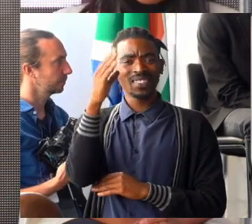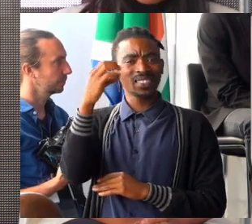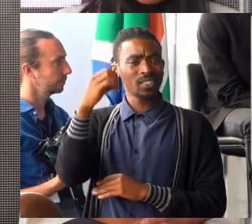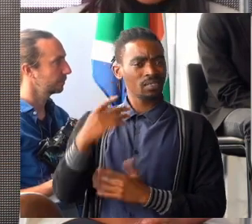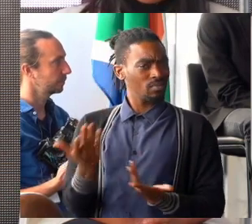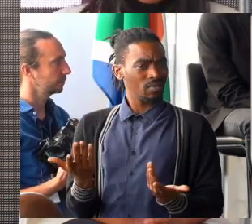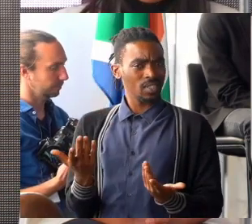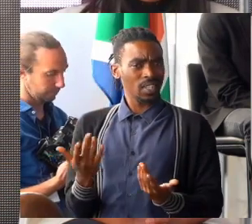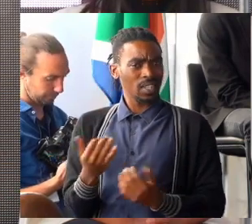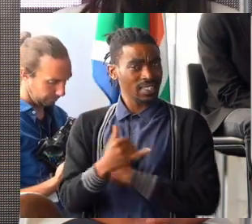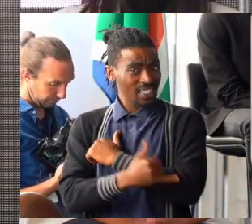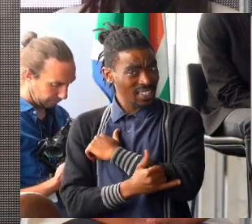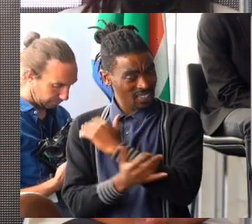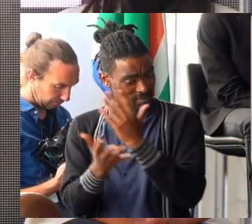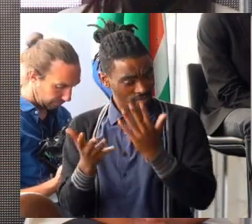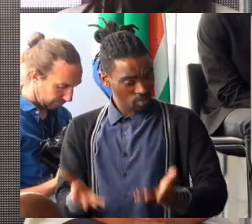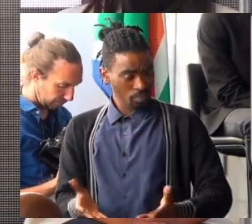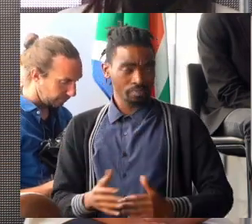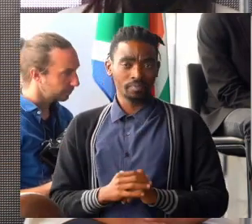the country we are.